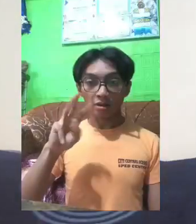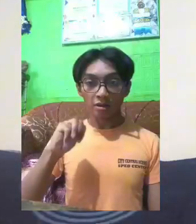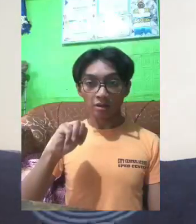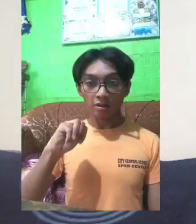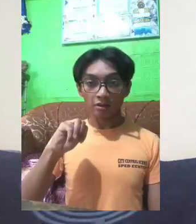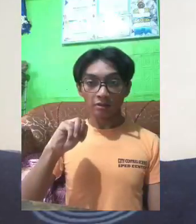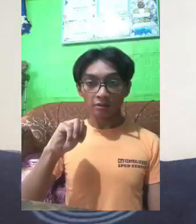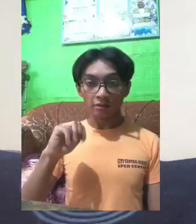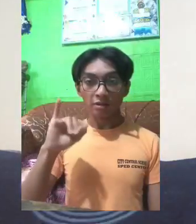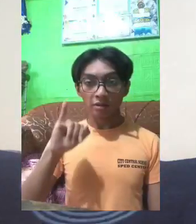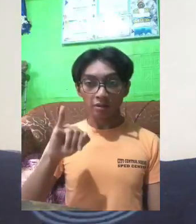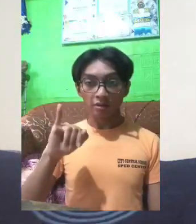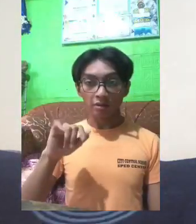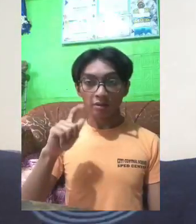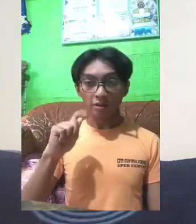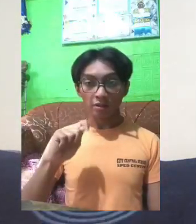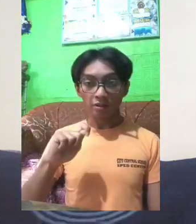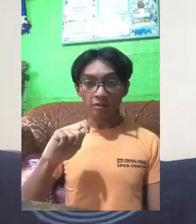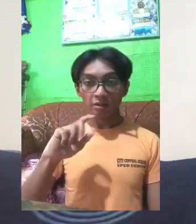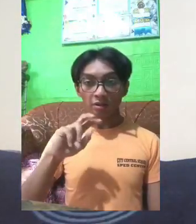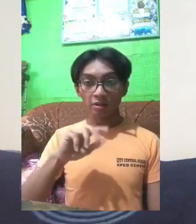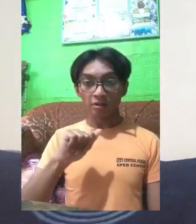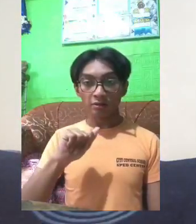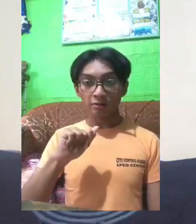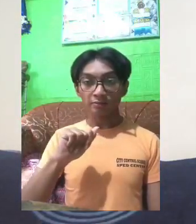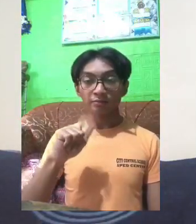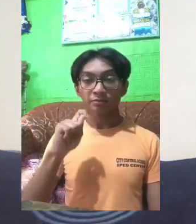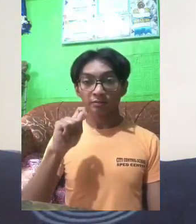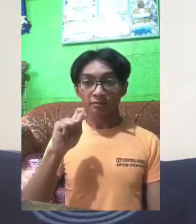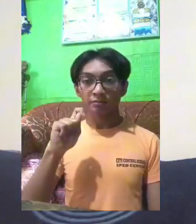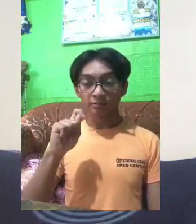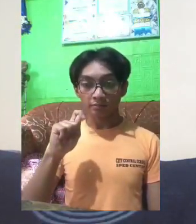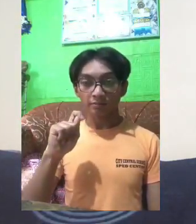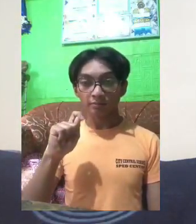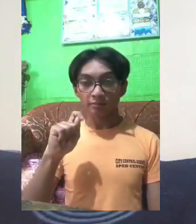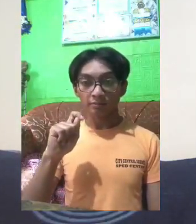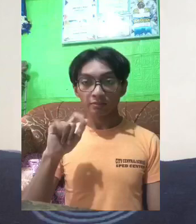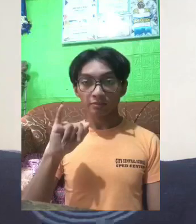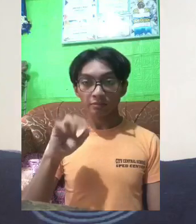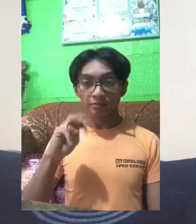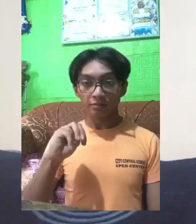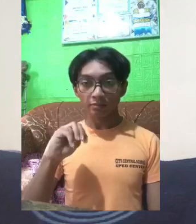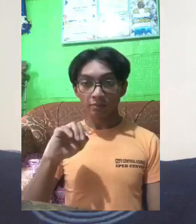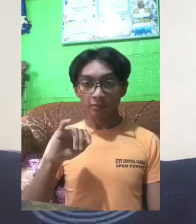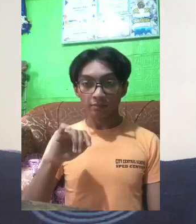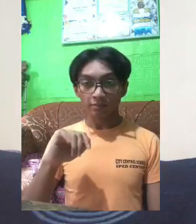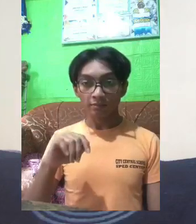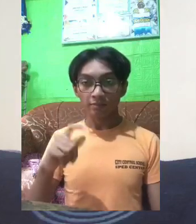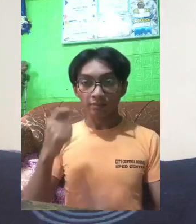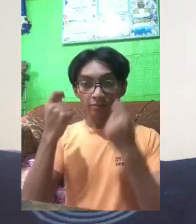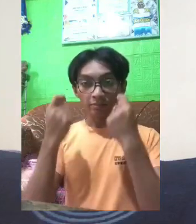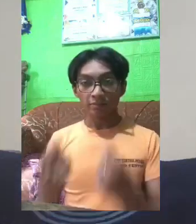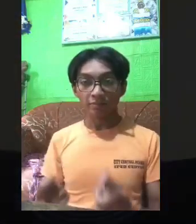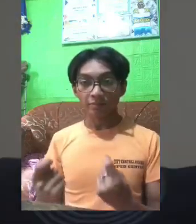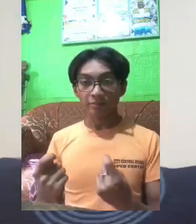Significance of the study. Here the researcher explains why it matters and who will benefit from it. This answers the